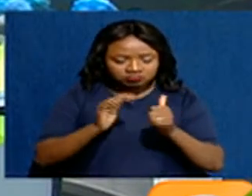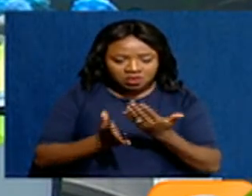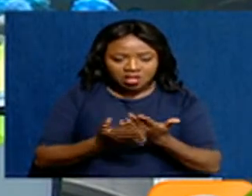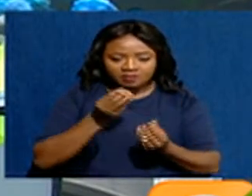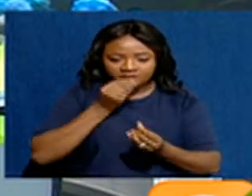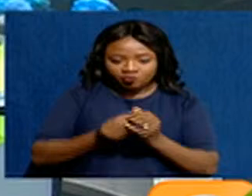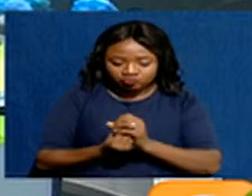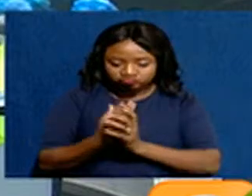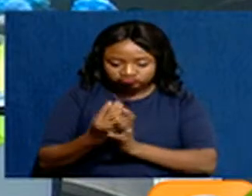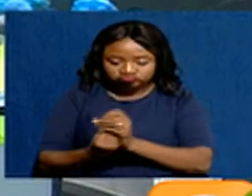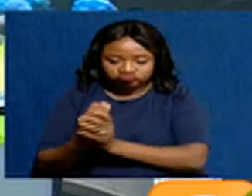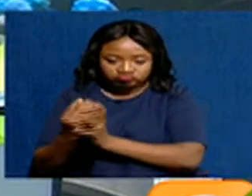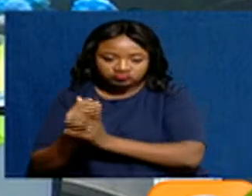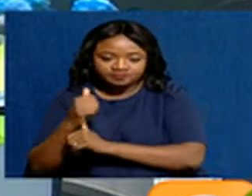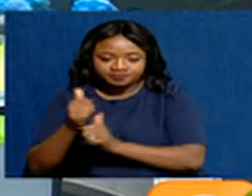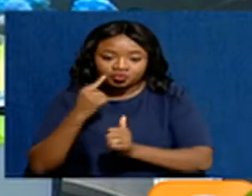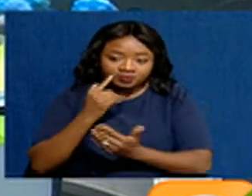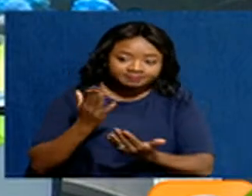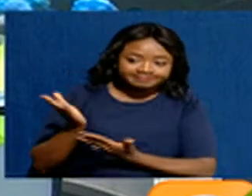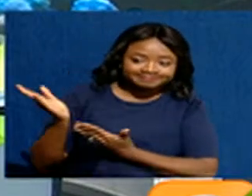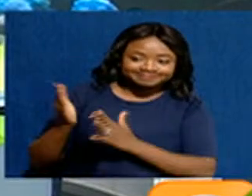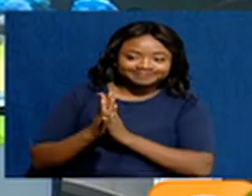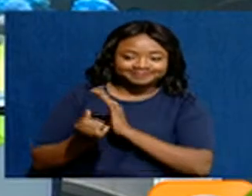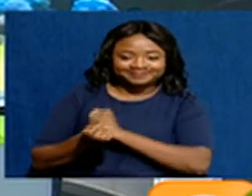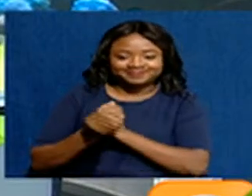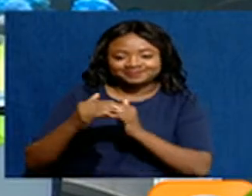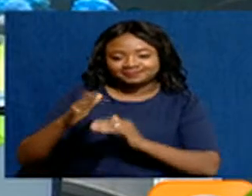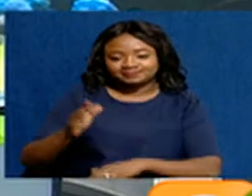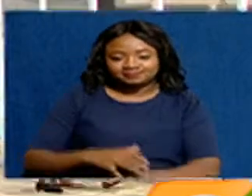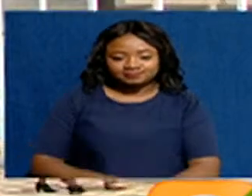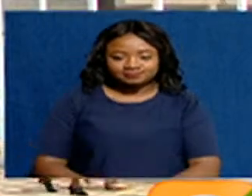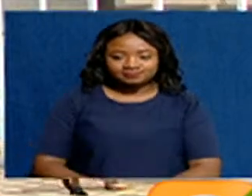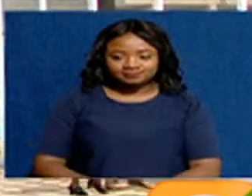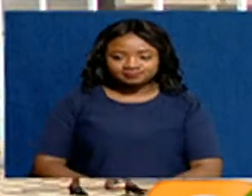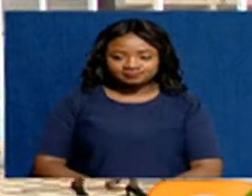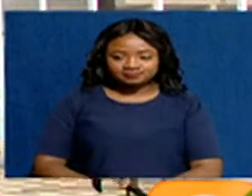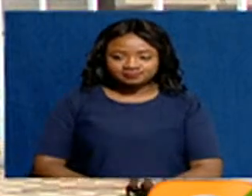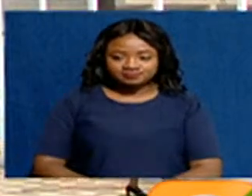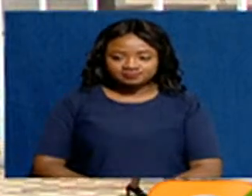Dennis Otieno is attending the event and filed the following report.